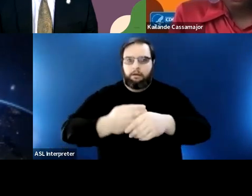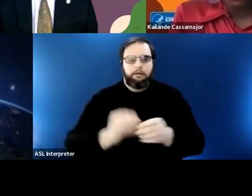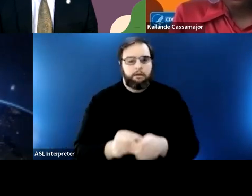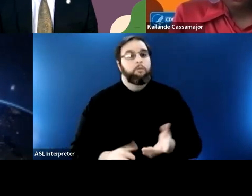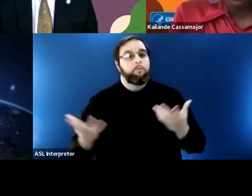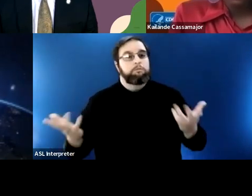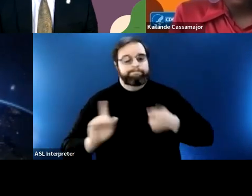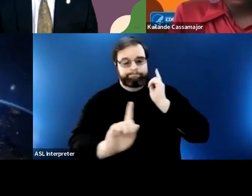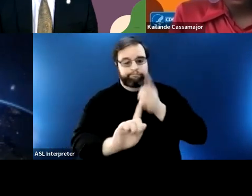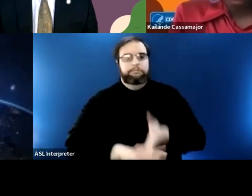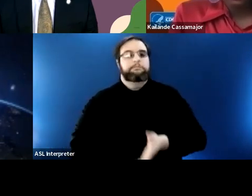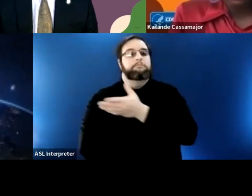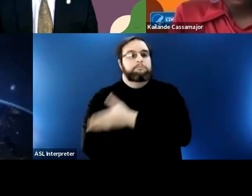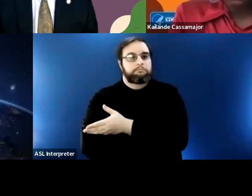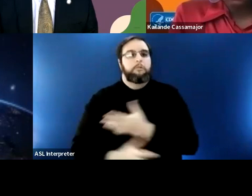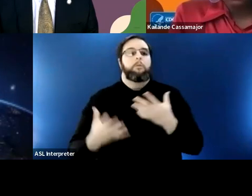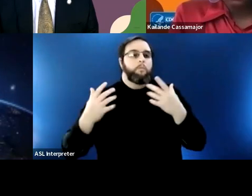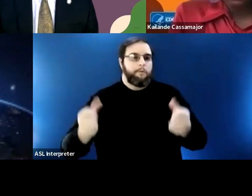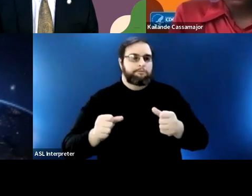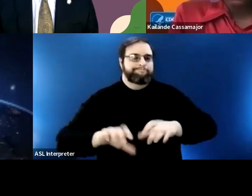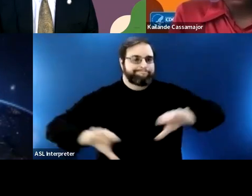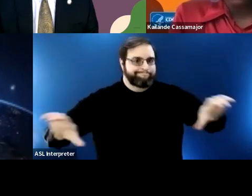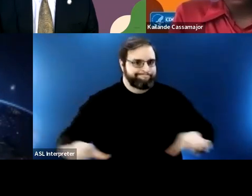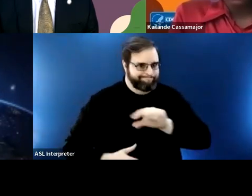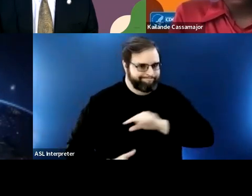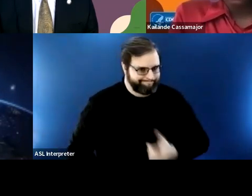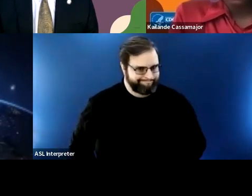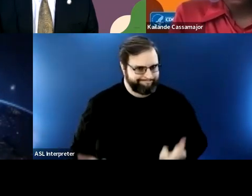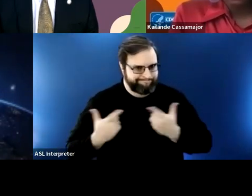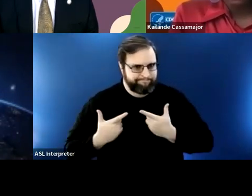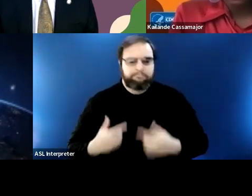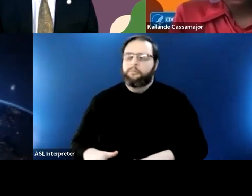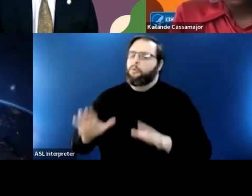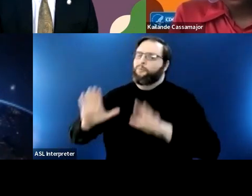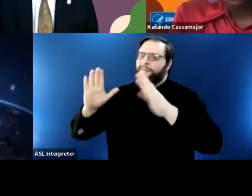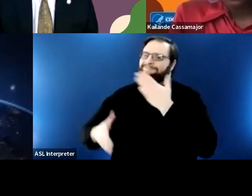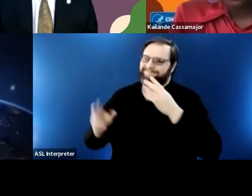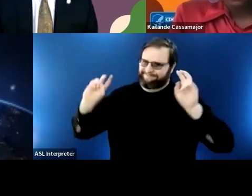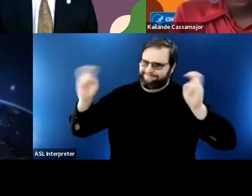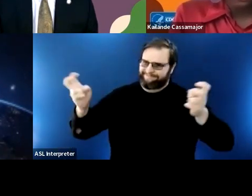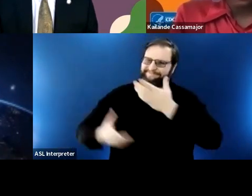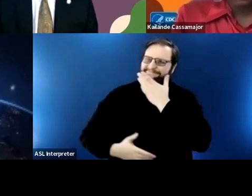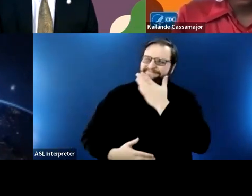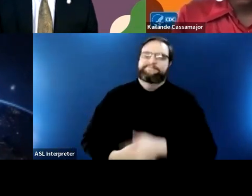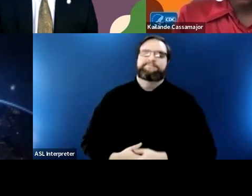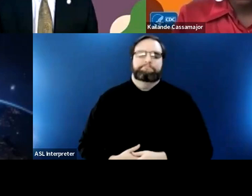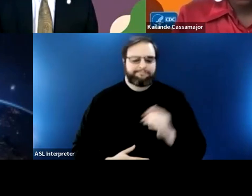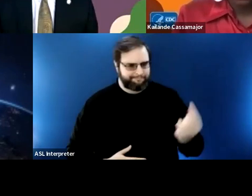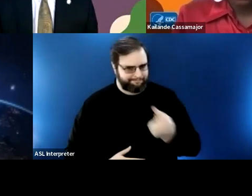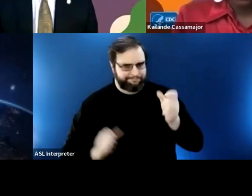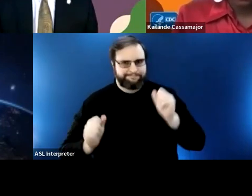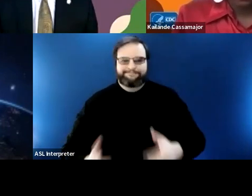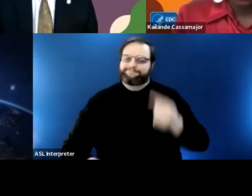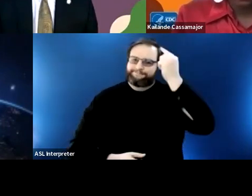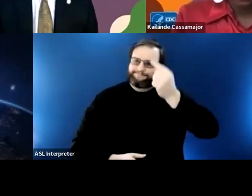health, wellness, and well-being. That's wonderful. And I like that quote. that's something that we can think of,